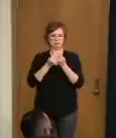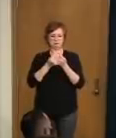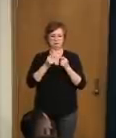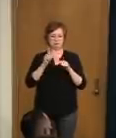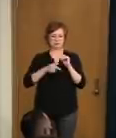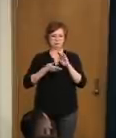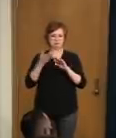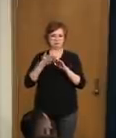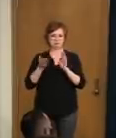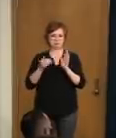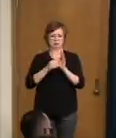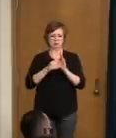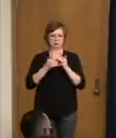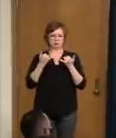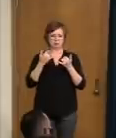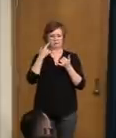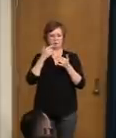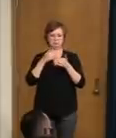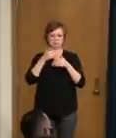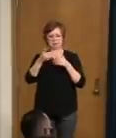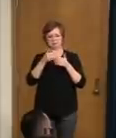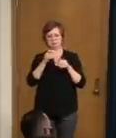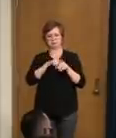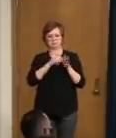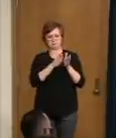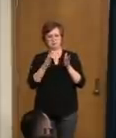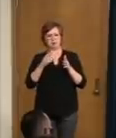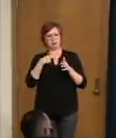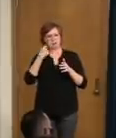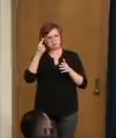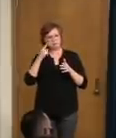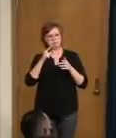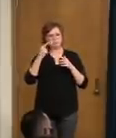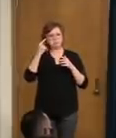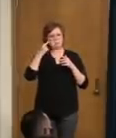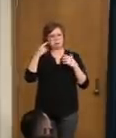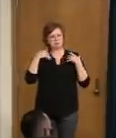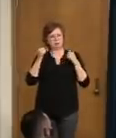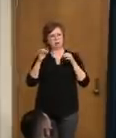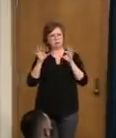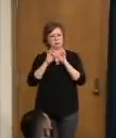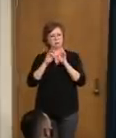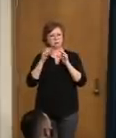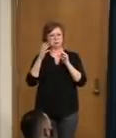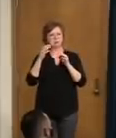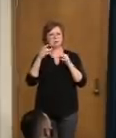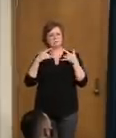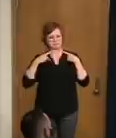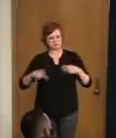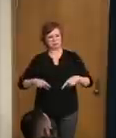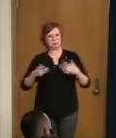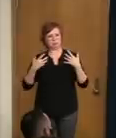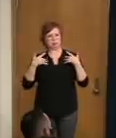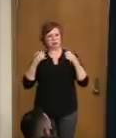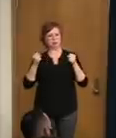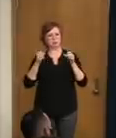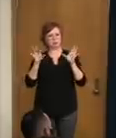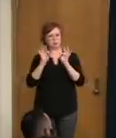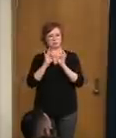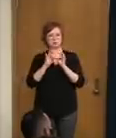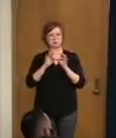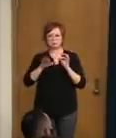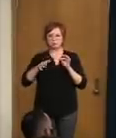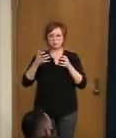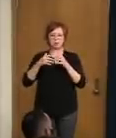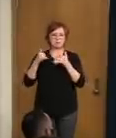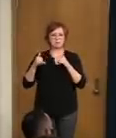obviously, there's a lot of benefits, psychological, mental, physical. Many young children, they want to